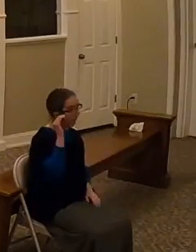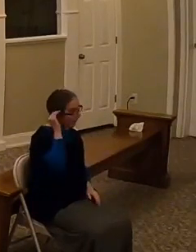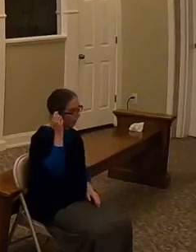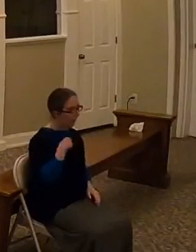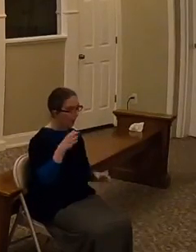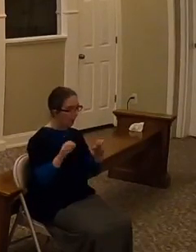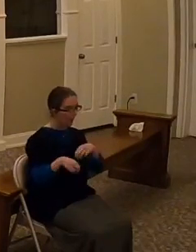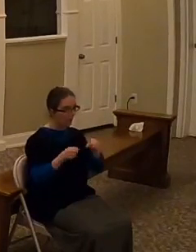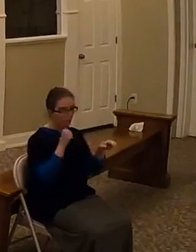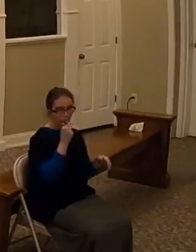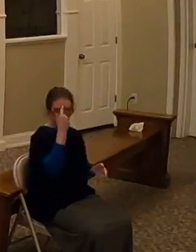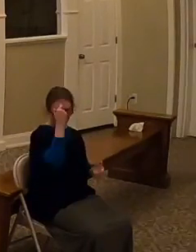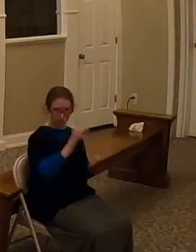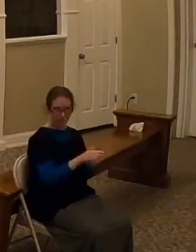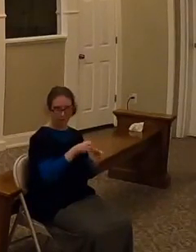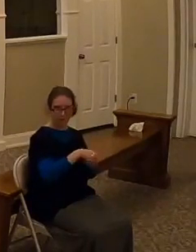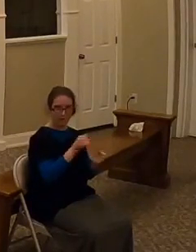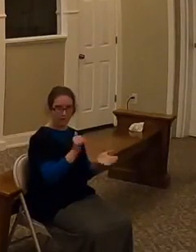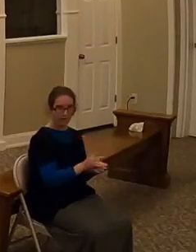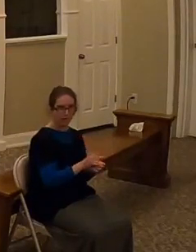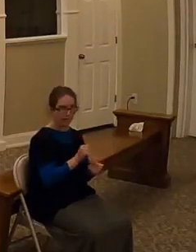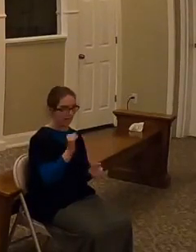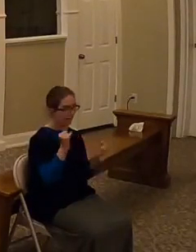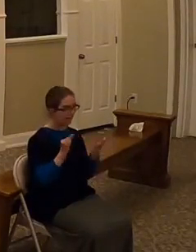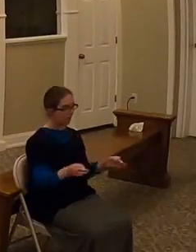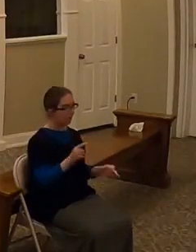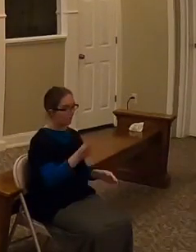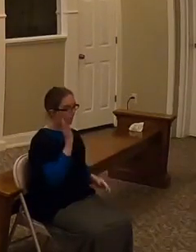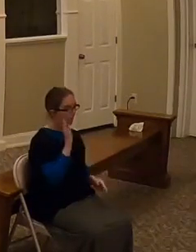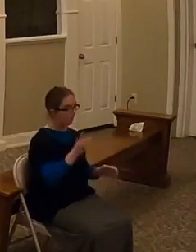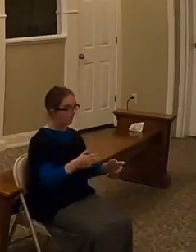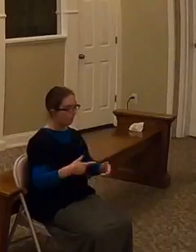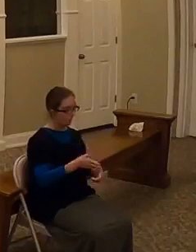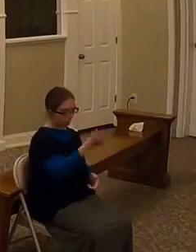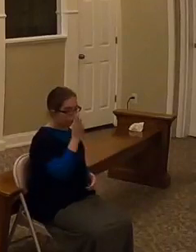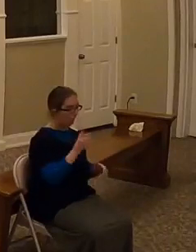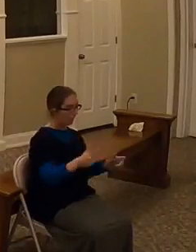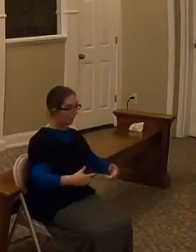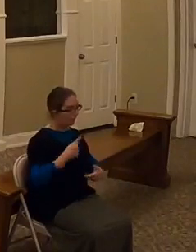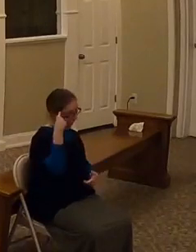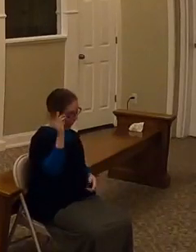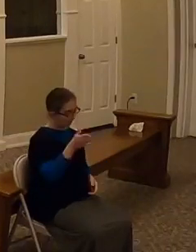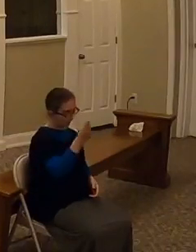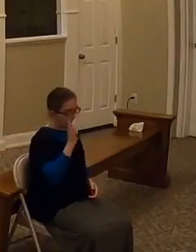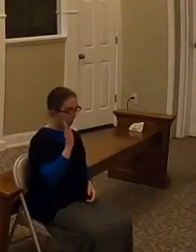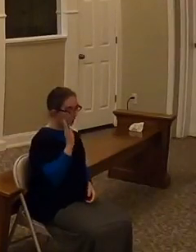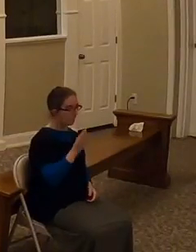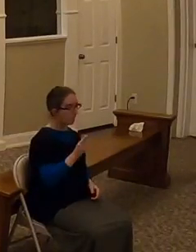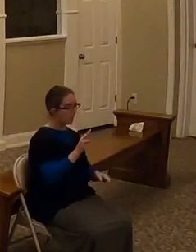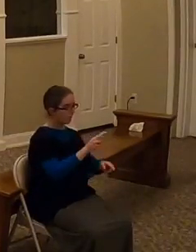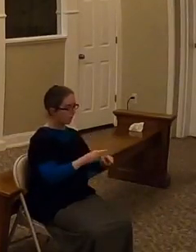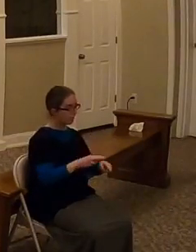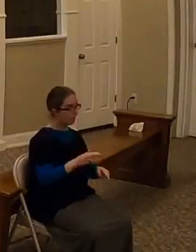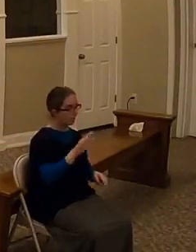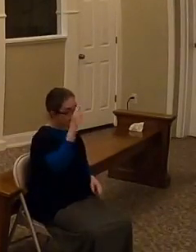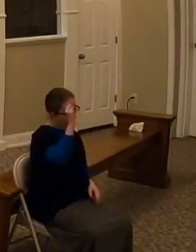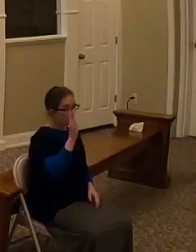I don't go for all that mess, man. Come on. If you're going to live for God, live for God. If God's going to use you, he's going to use